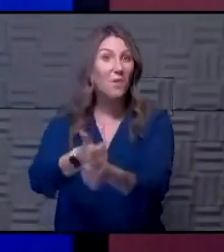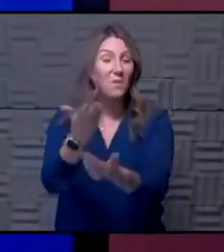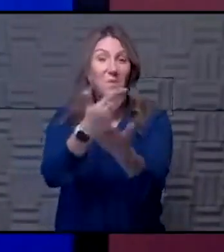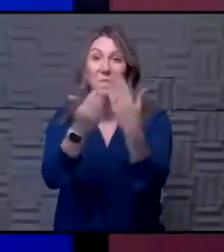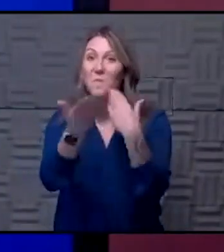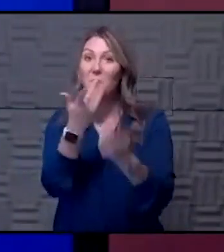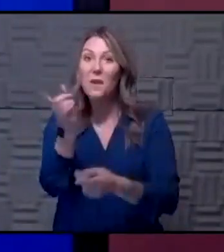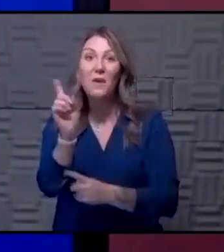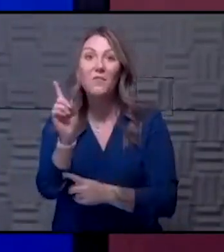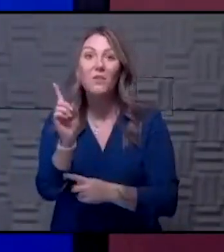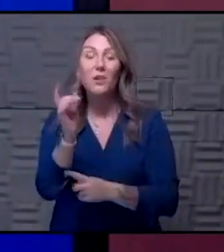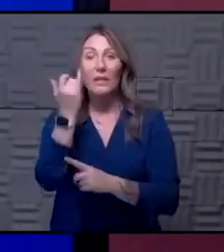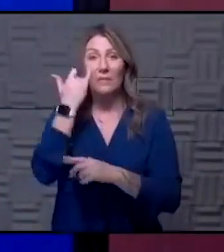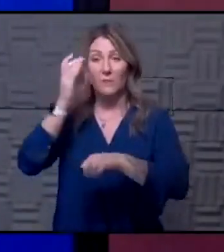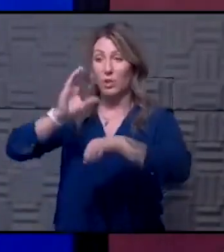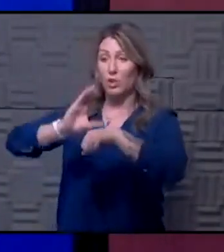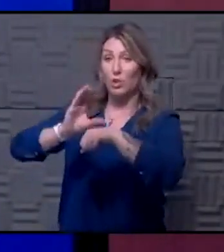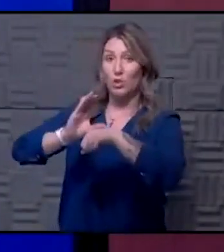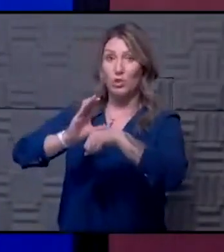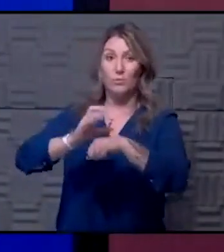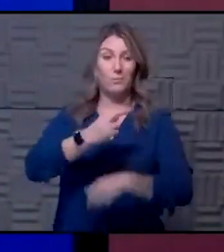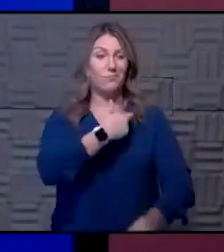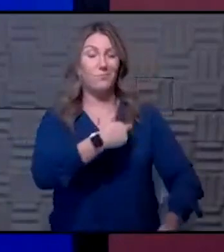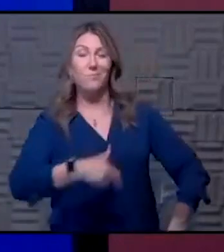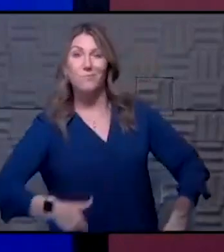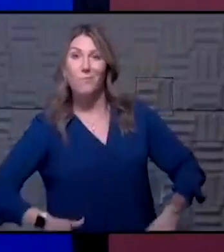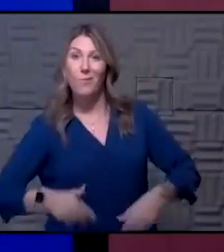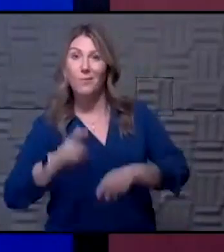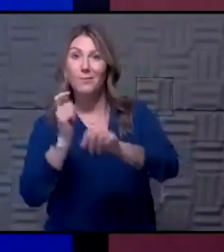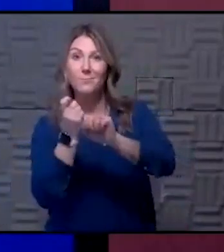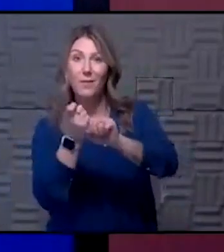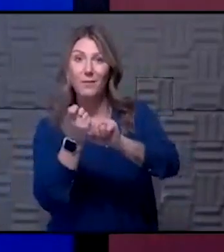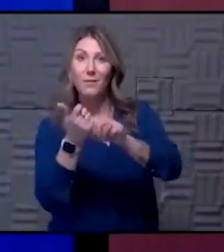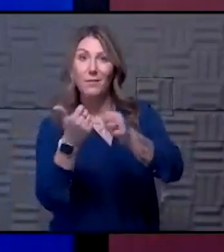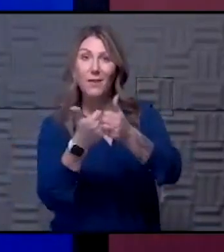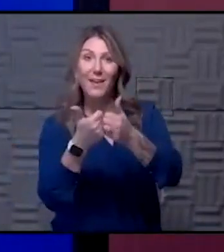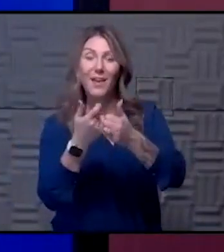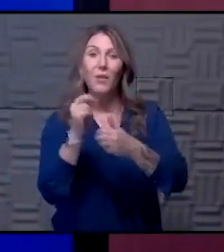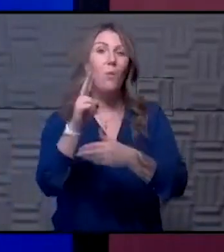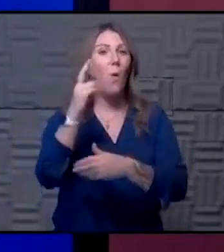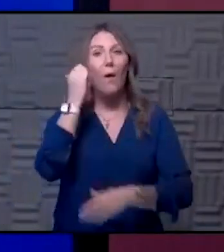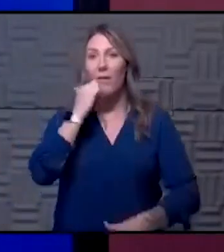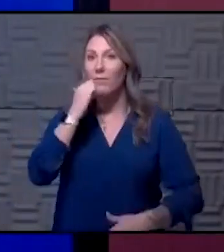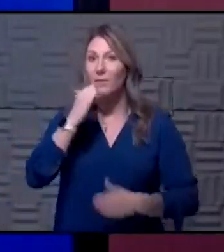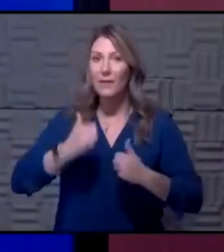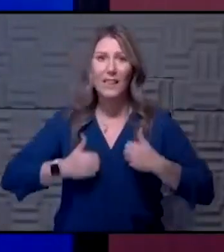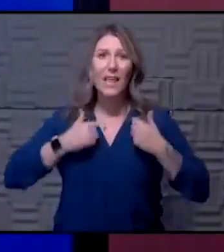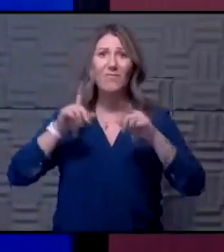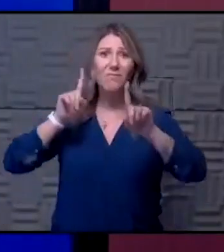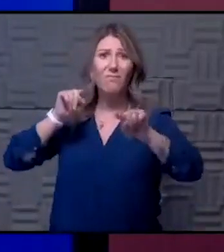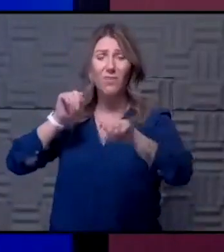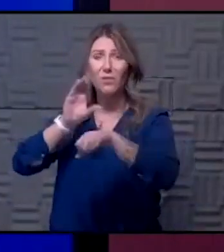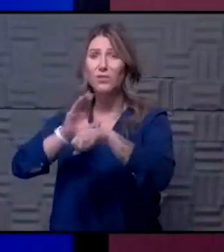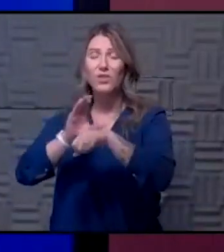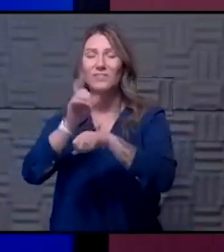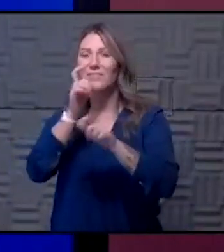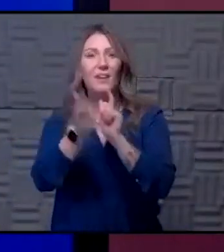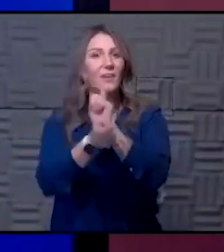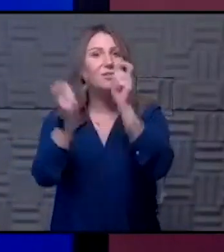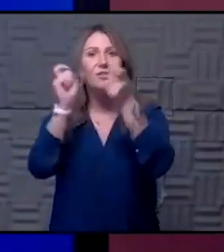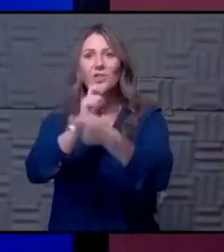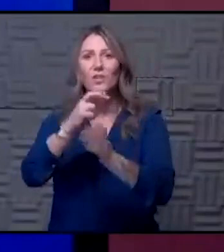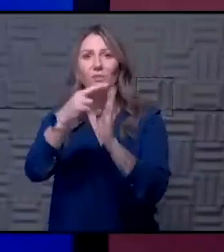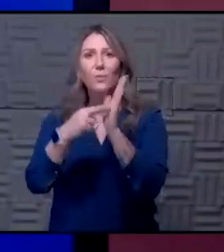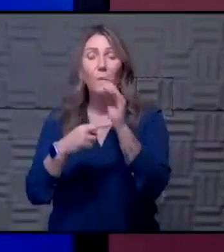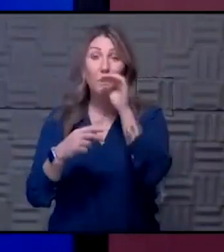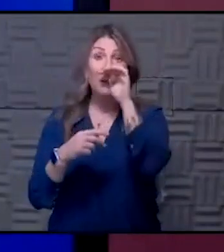go. Whether you're at church, you're at the Royals game, or you're just in your daily life. And going to church doesn't change the rules.